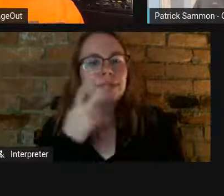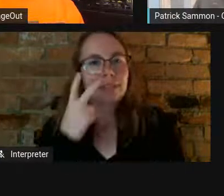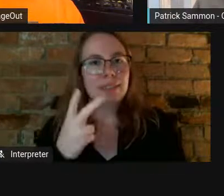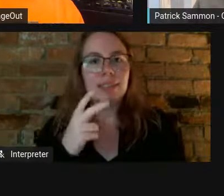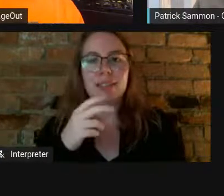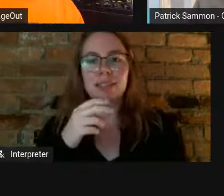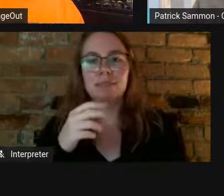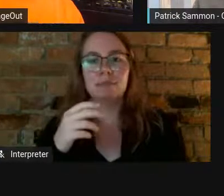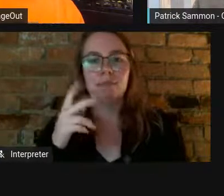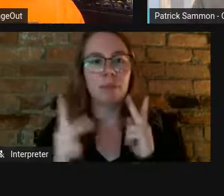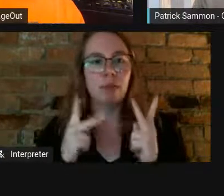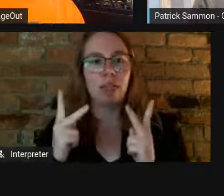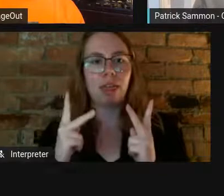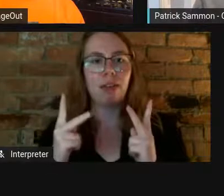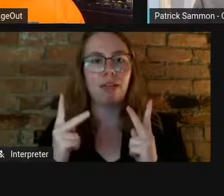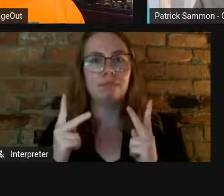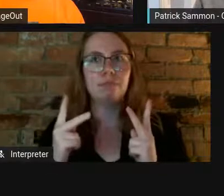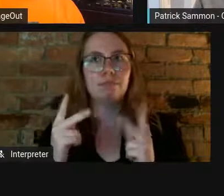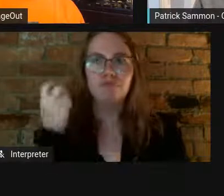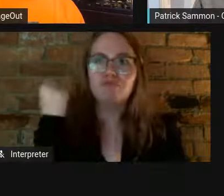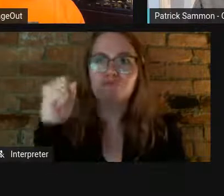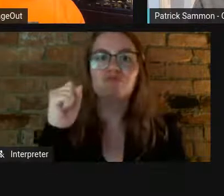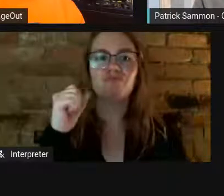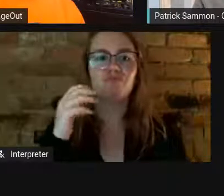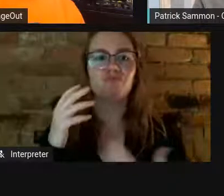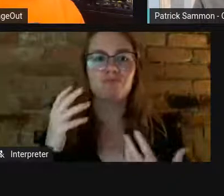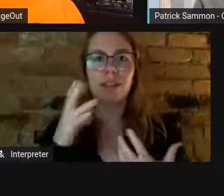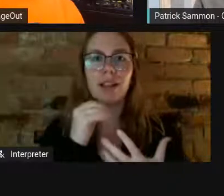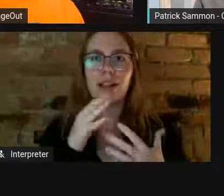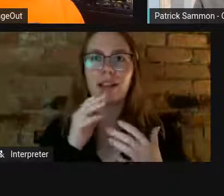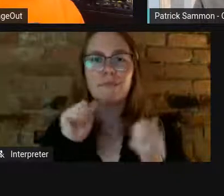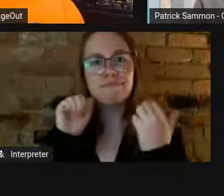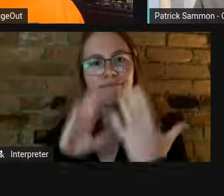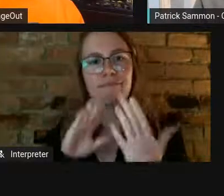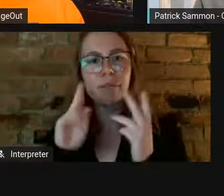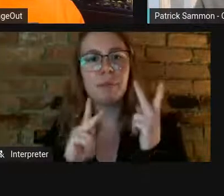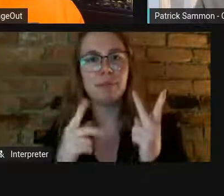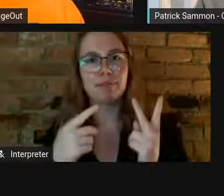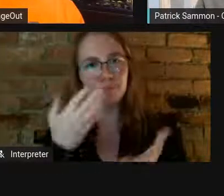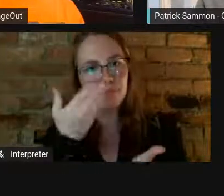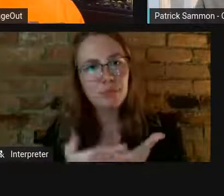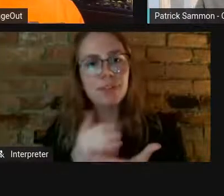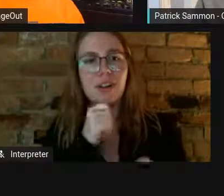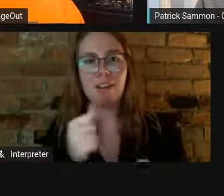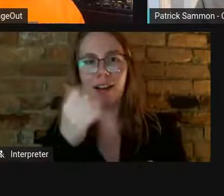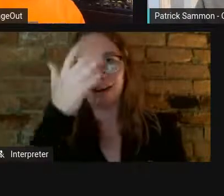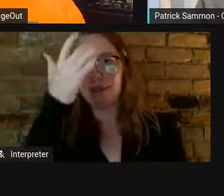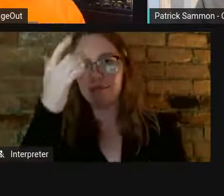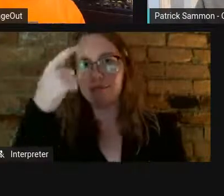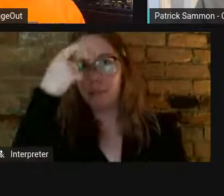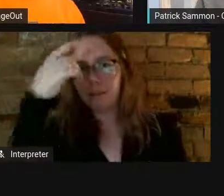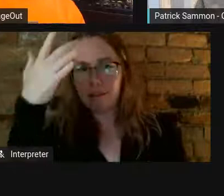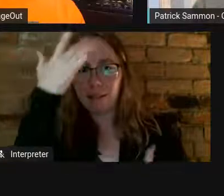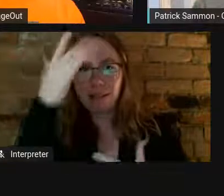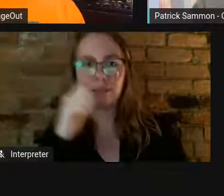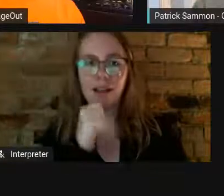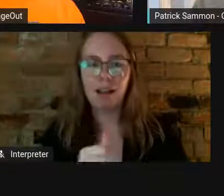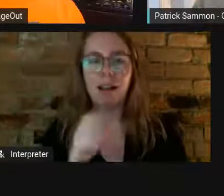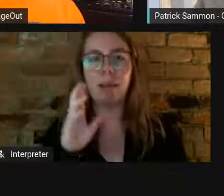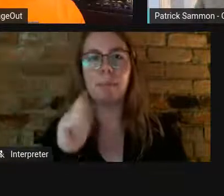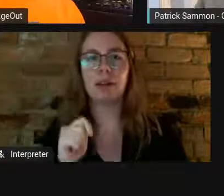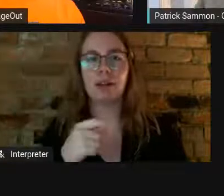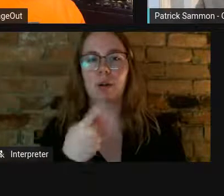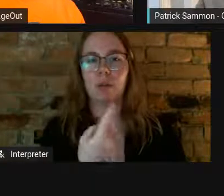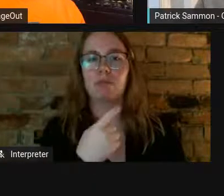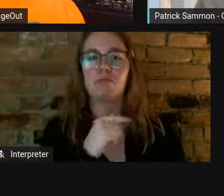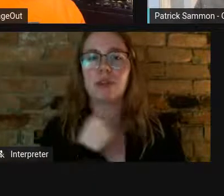were mentally ill. And just being able to see Reverend Megora Kennedy, who's one of our main characters in the film, seeing her